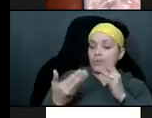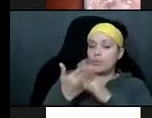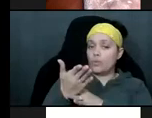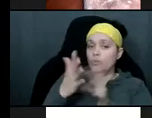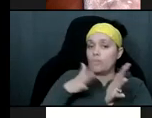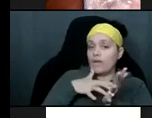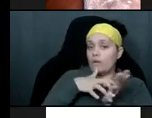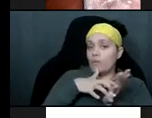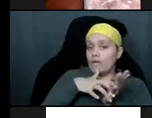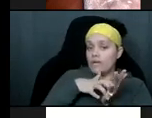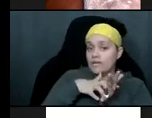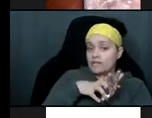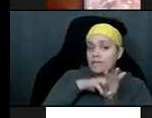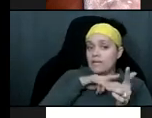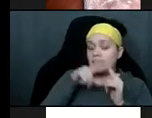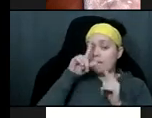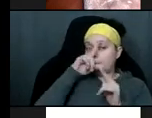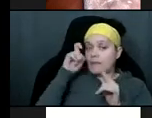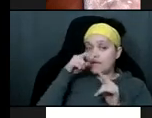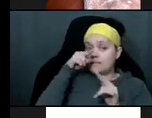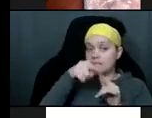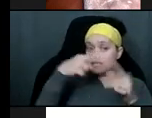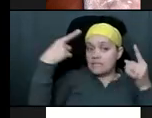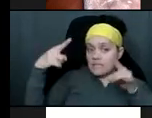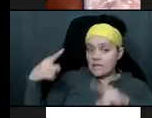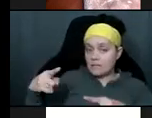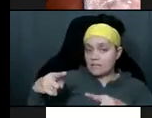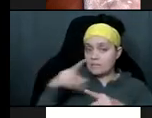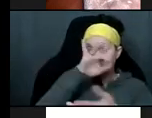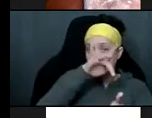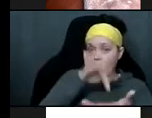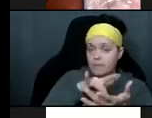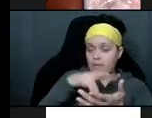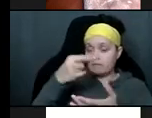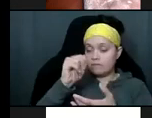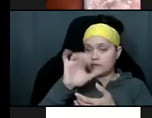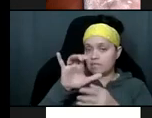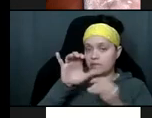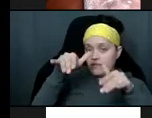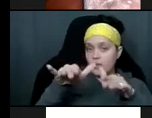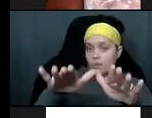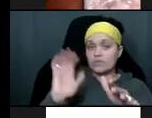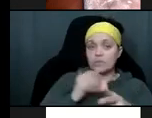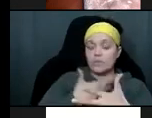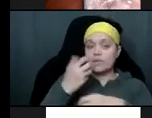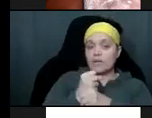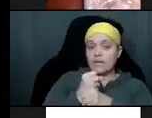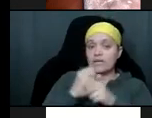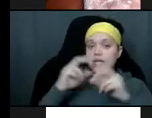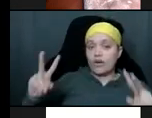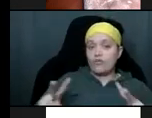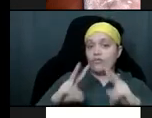weakness. And because this one happens to be in the middle of the Pacific Ocean, we get a